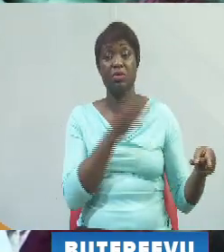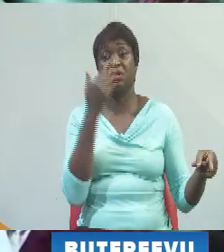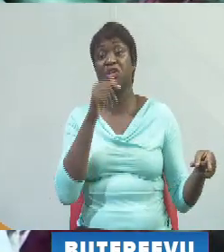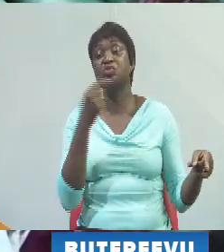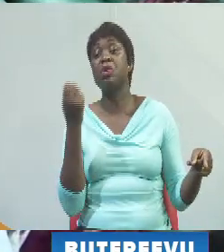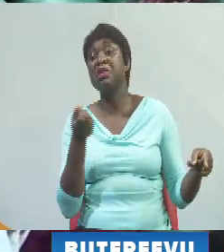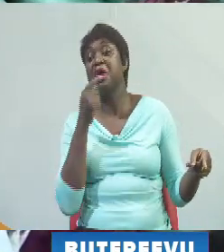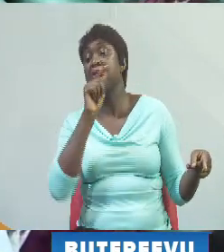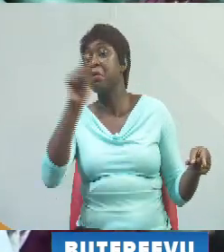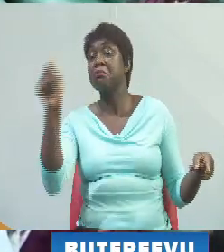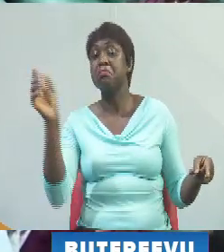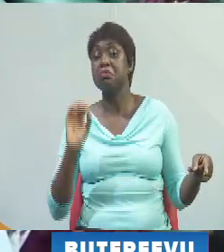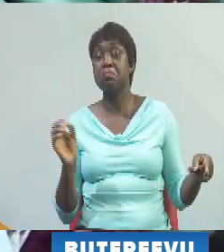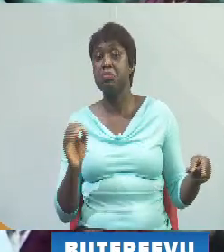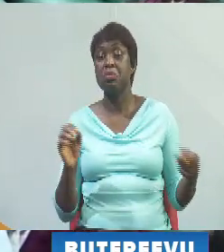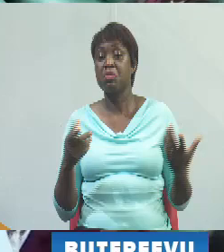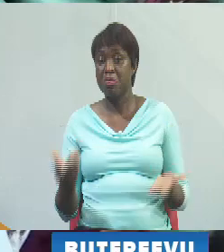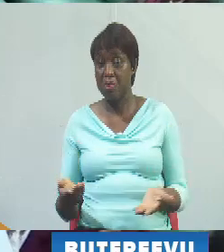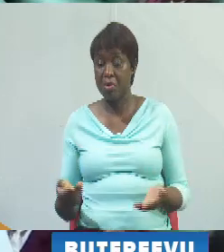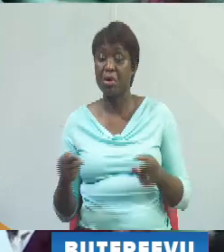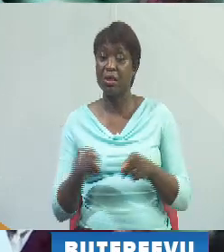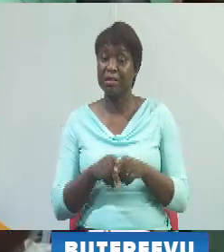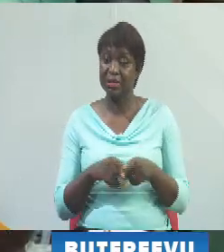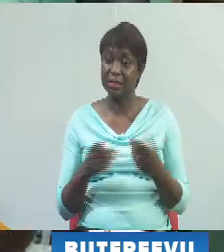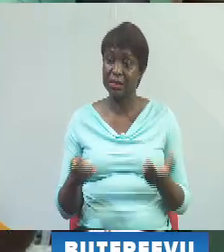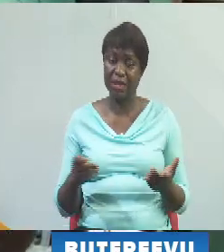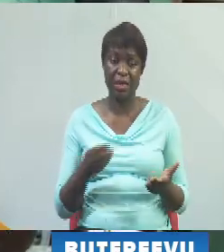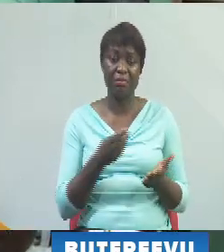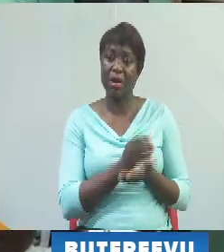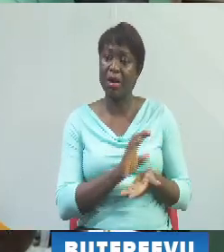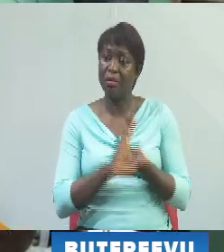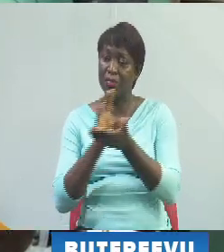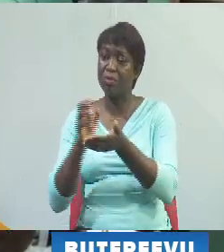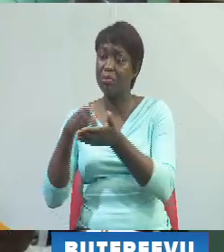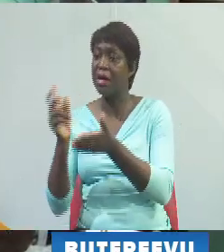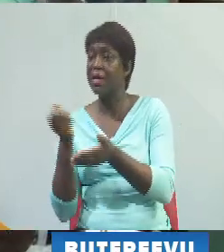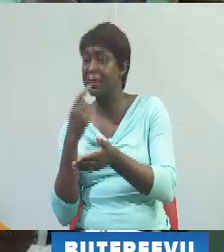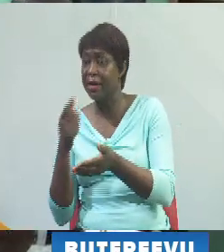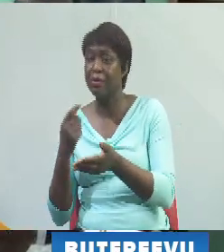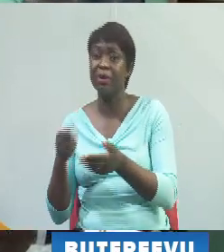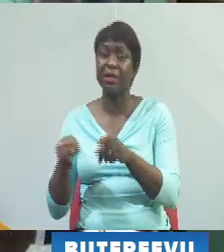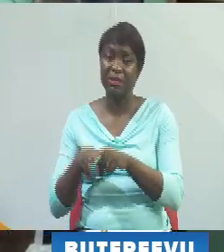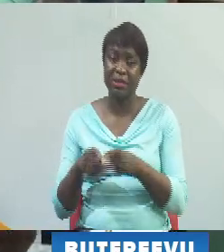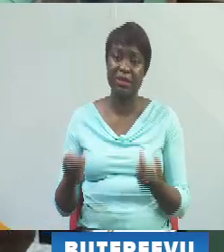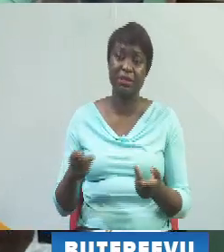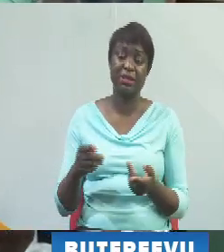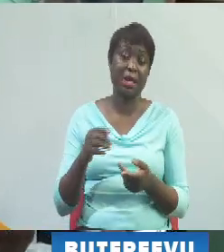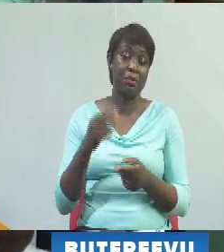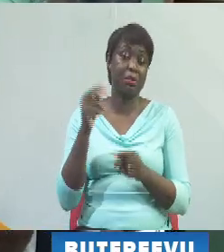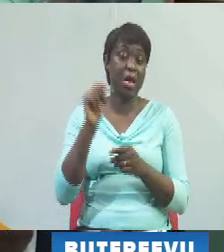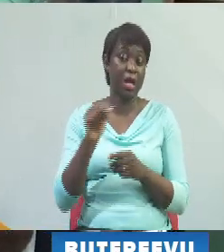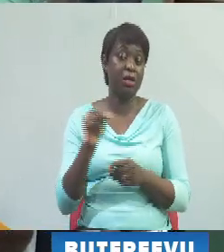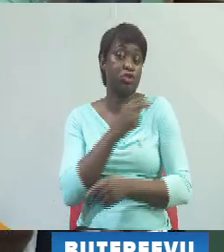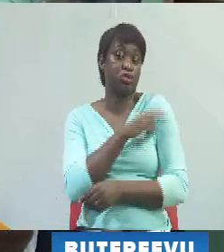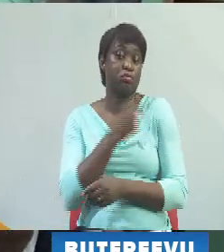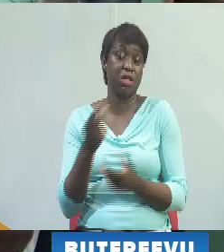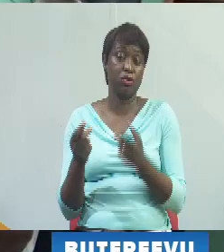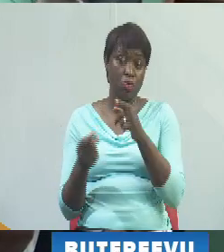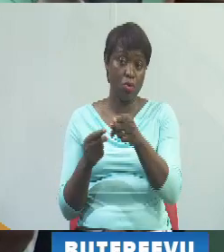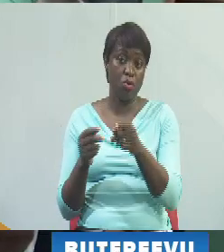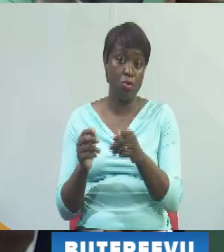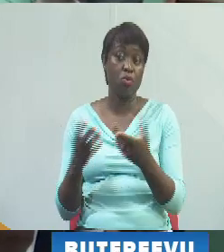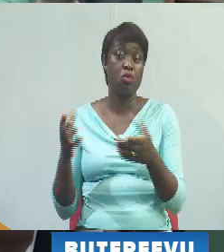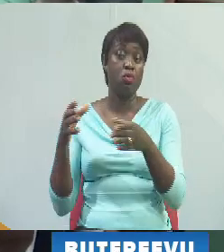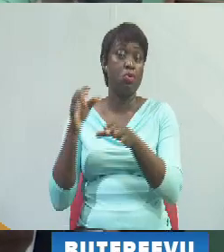mu gavumenti n'okulwawo okuwa ekitongole ekigula n'okubunyisa eddagala mu gavumenti ki National Medical Stores Center okugula eddagala